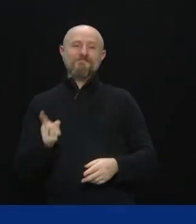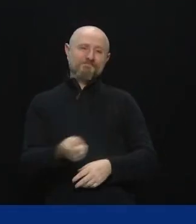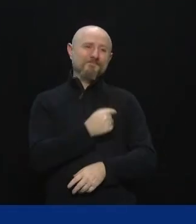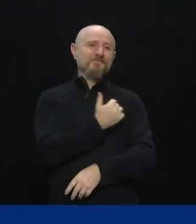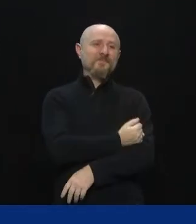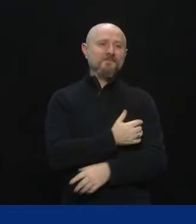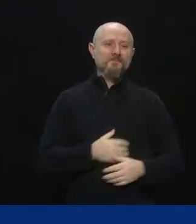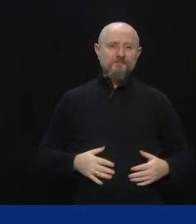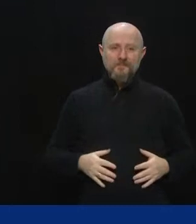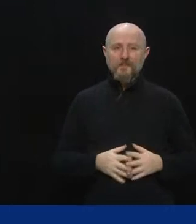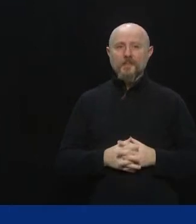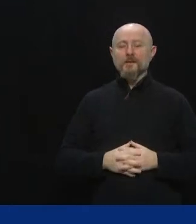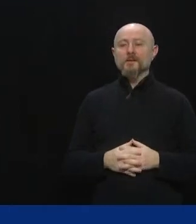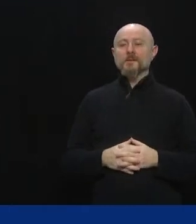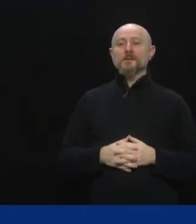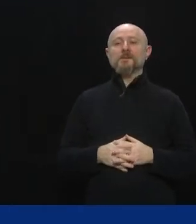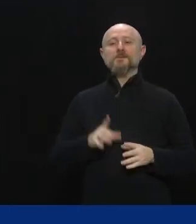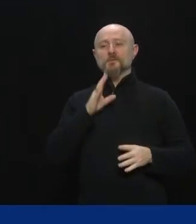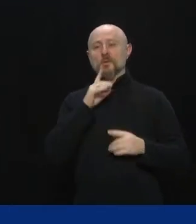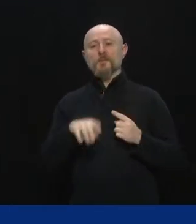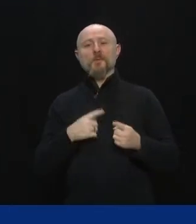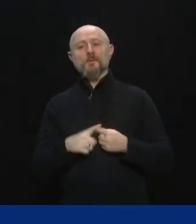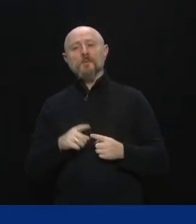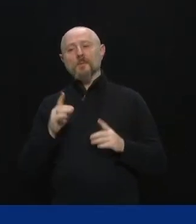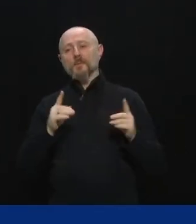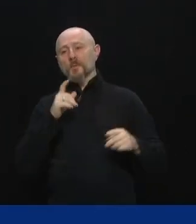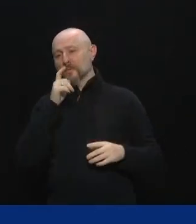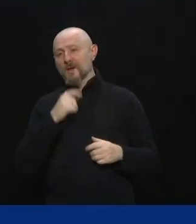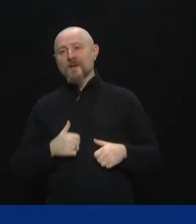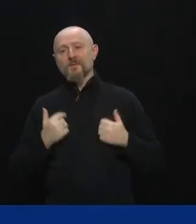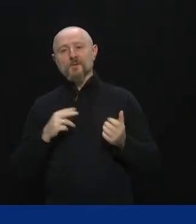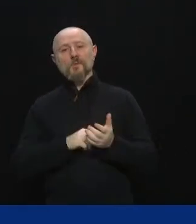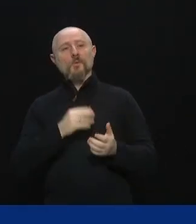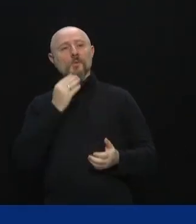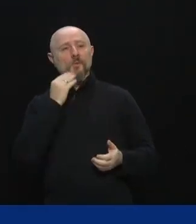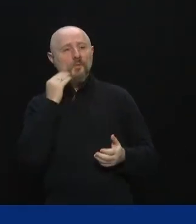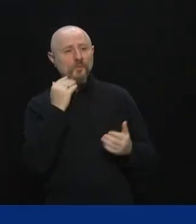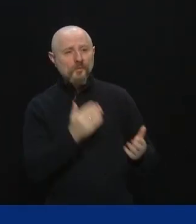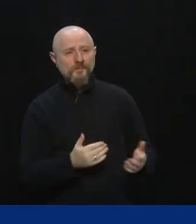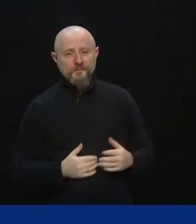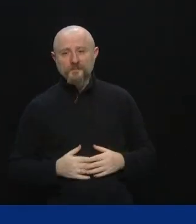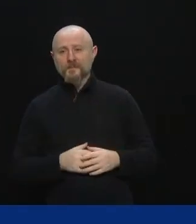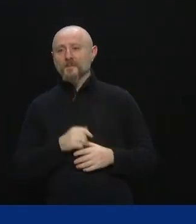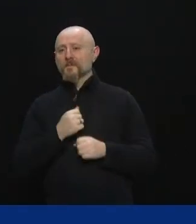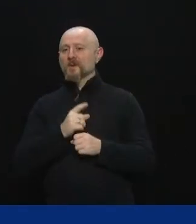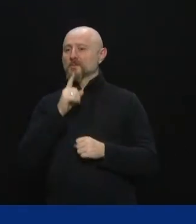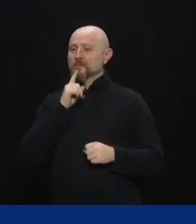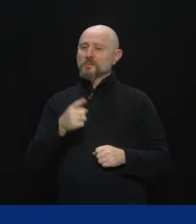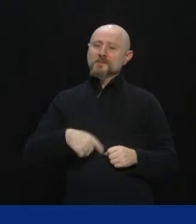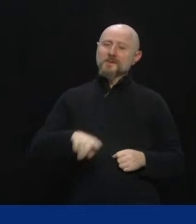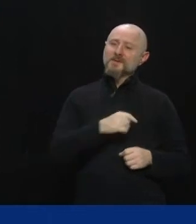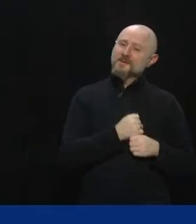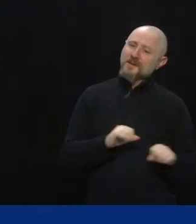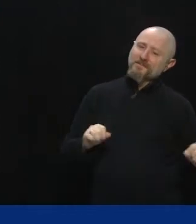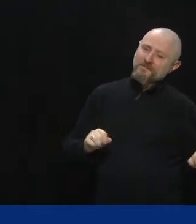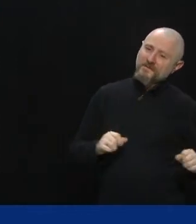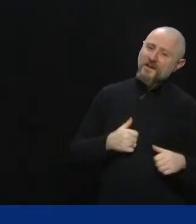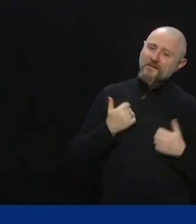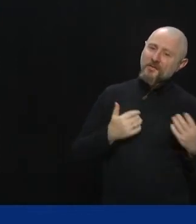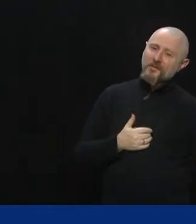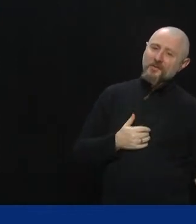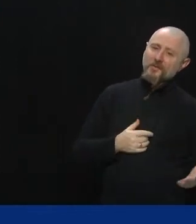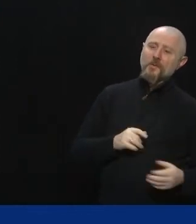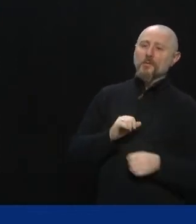getting boosted, we talked about the vulnerability of people in nursing homes. We want to make sure that people are safe inside those homes, the workers,